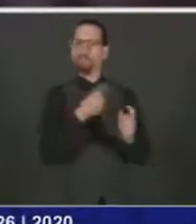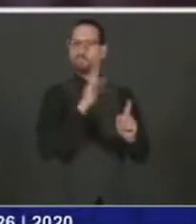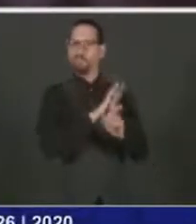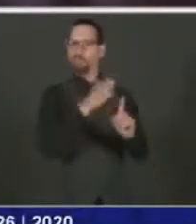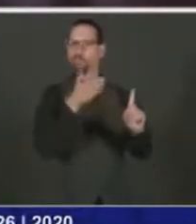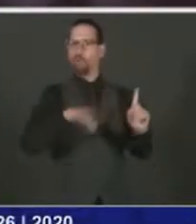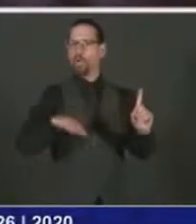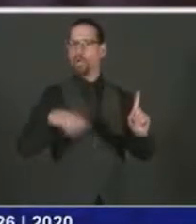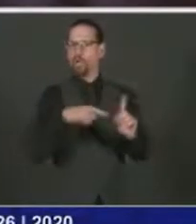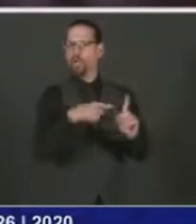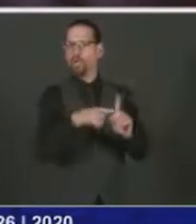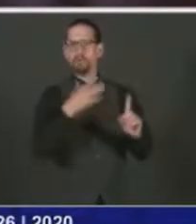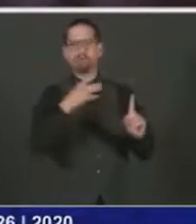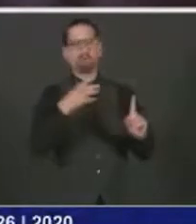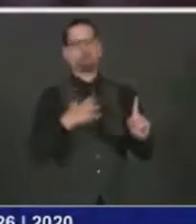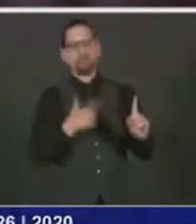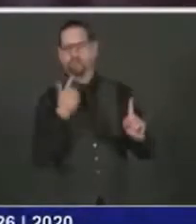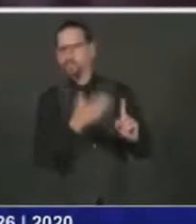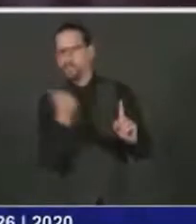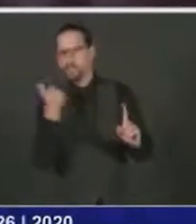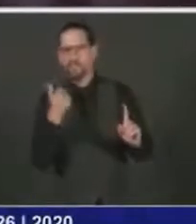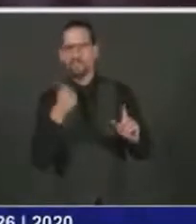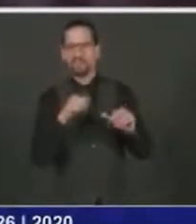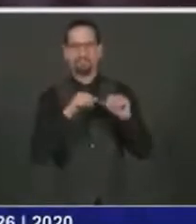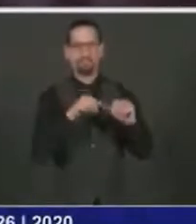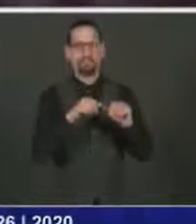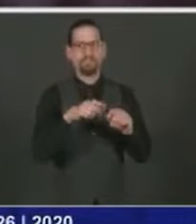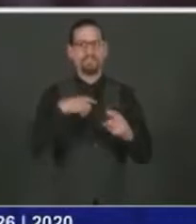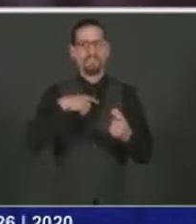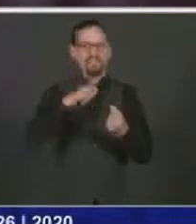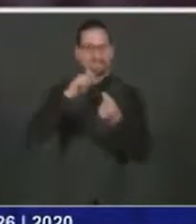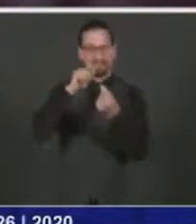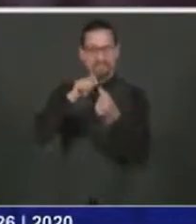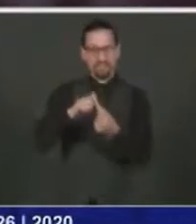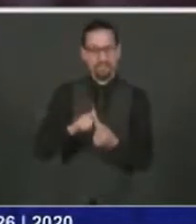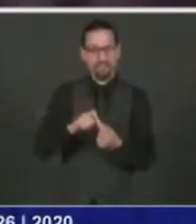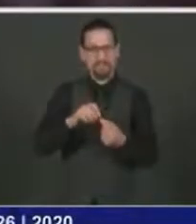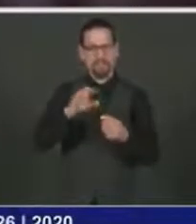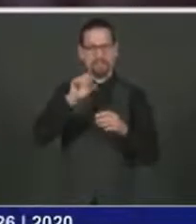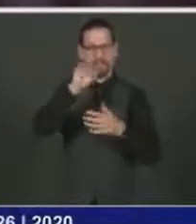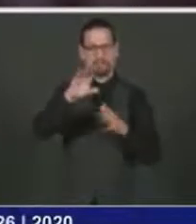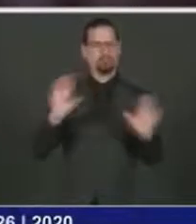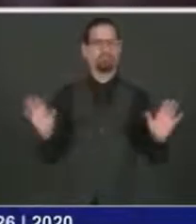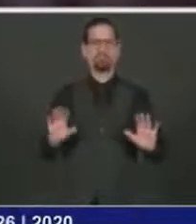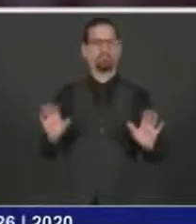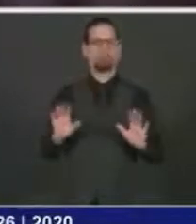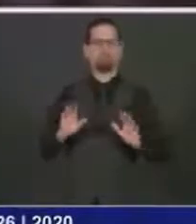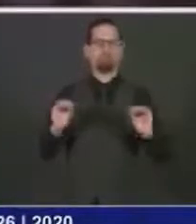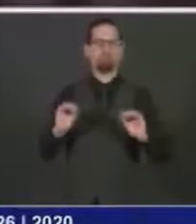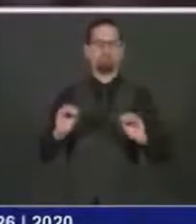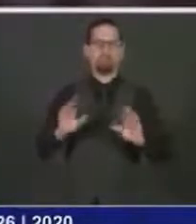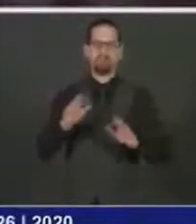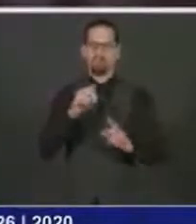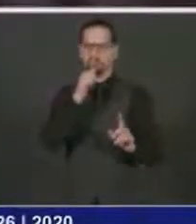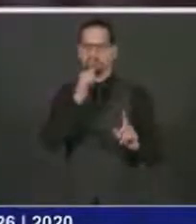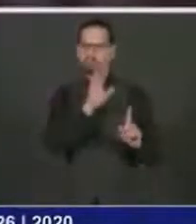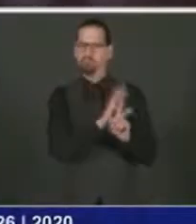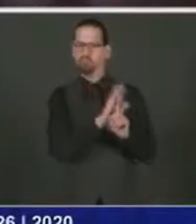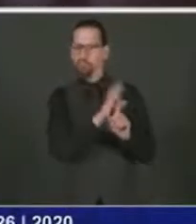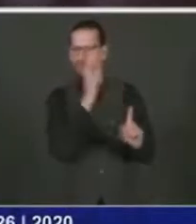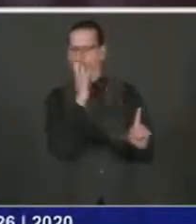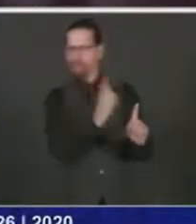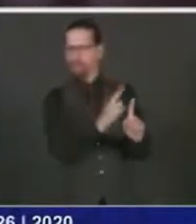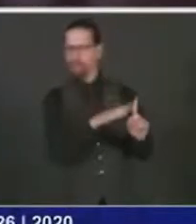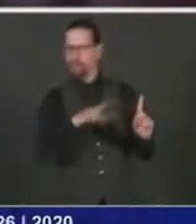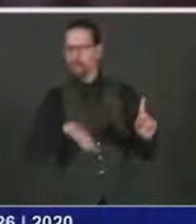family, there isn't anything more I'm going to say specifically about this case today. I know that